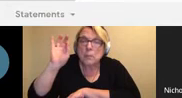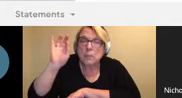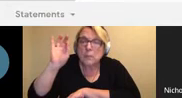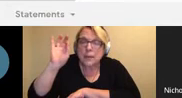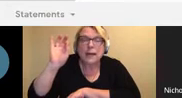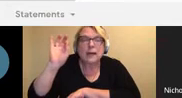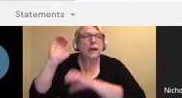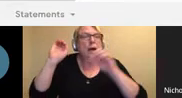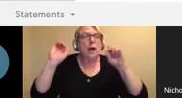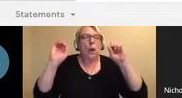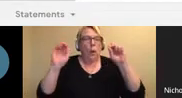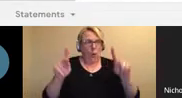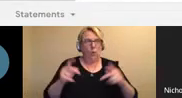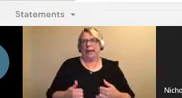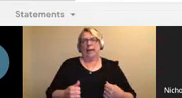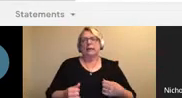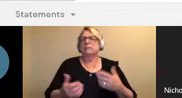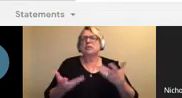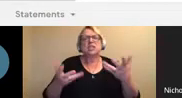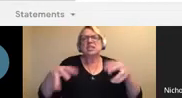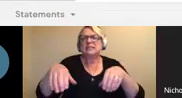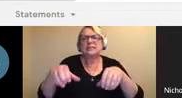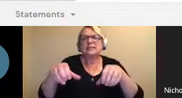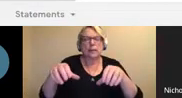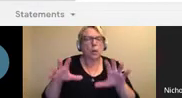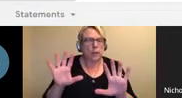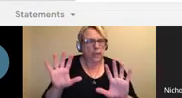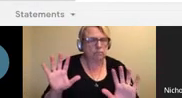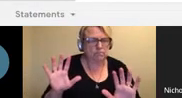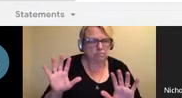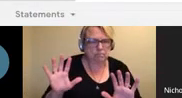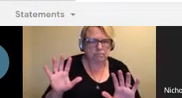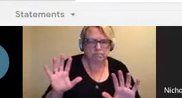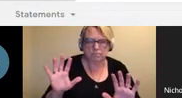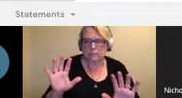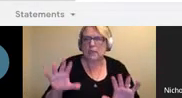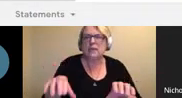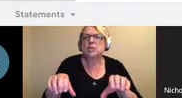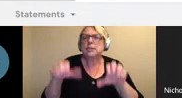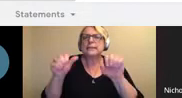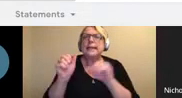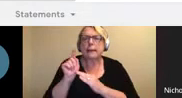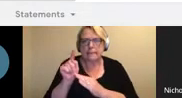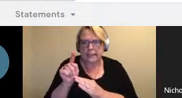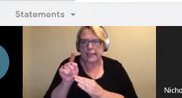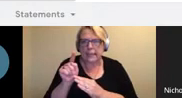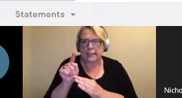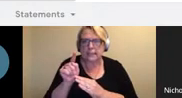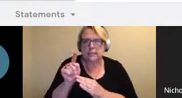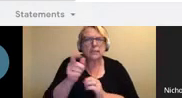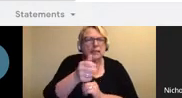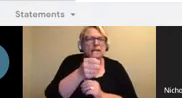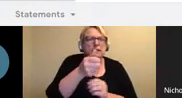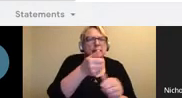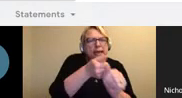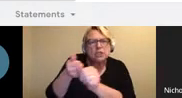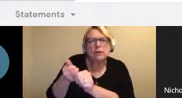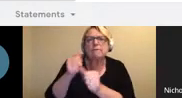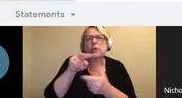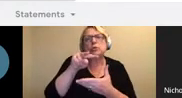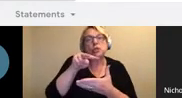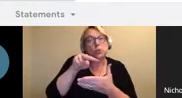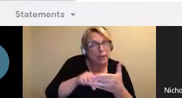So if we want to take a minute, I guess actually this would be a good idea to read through these things and see if we can